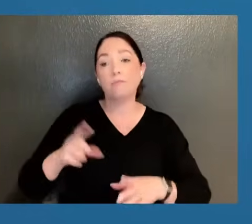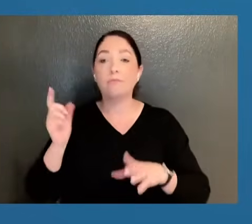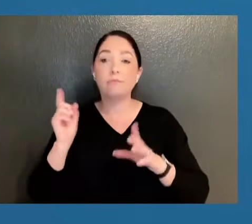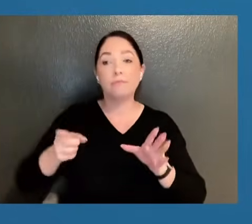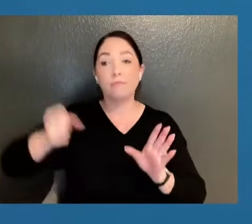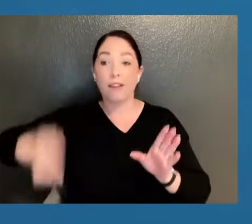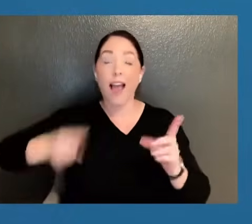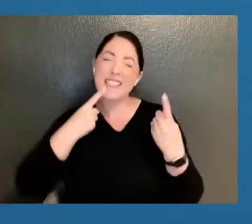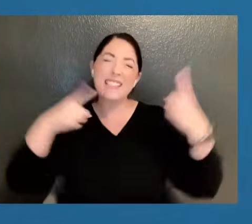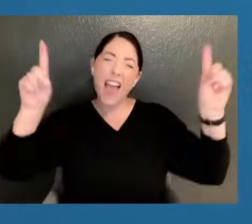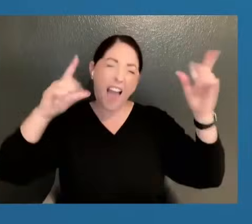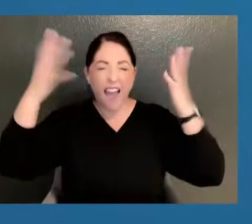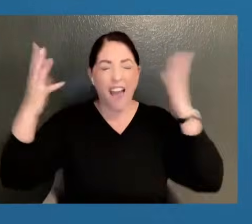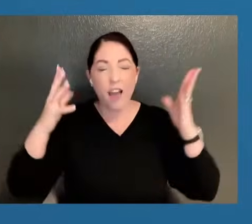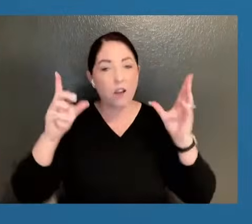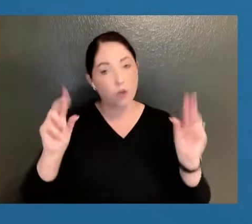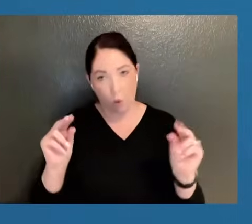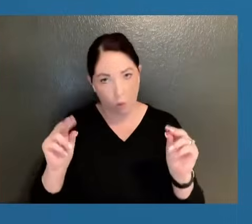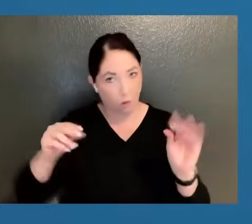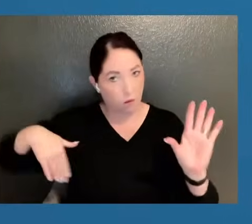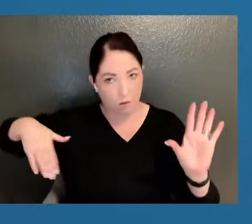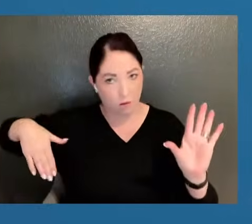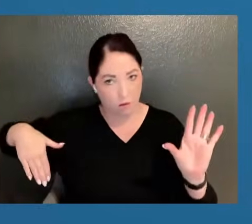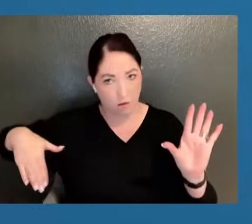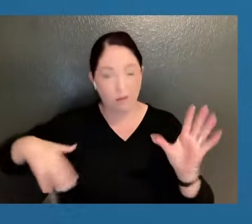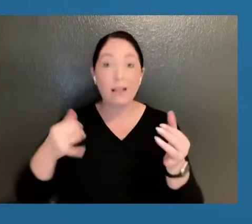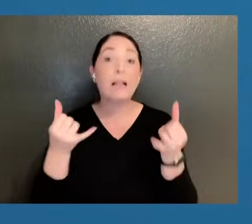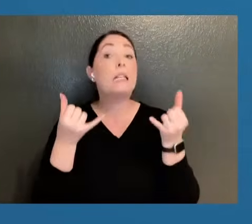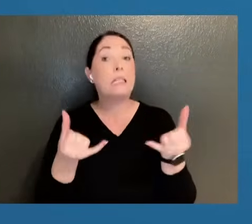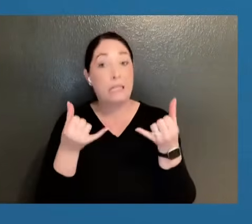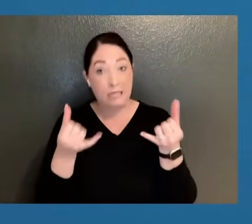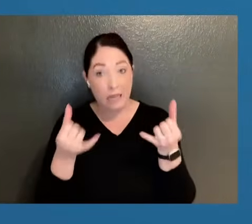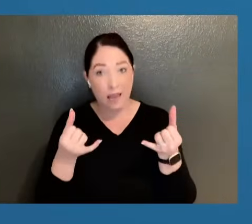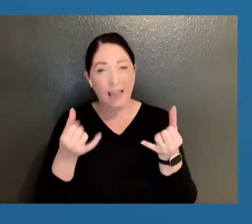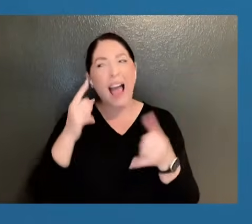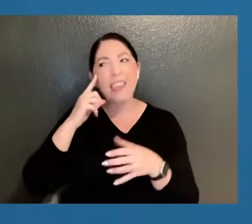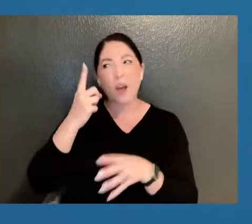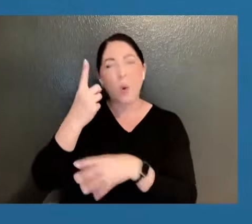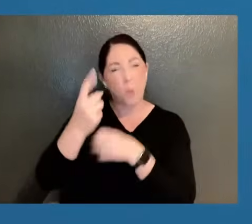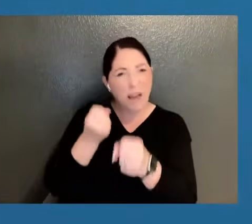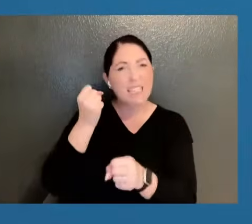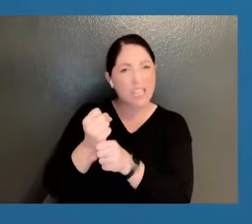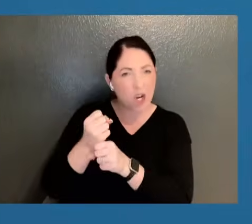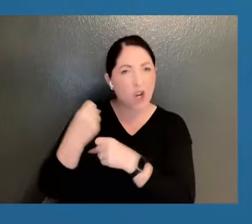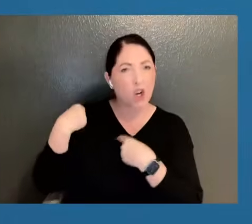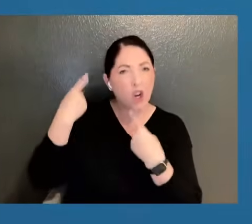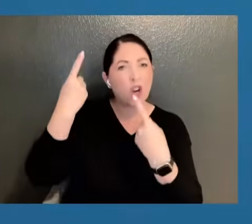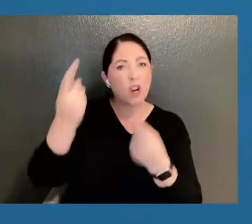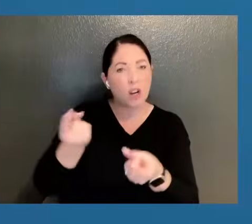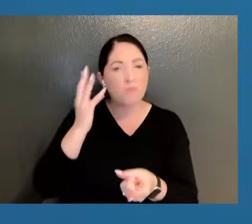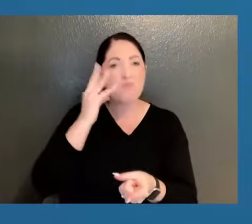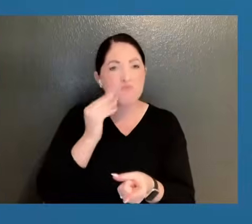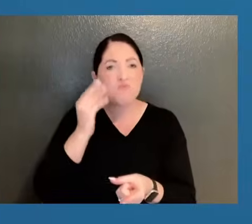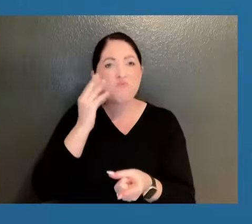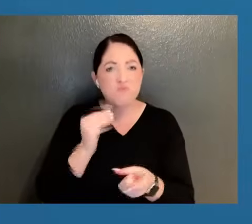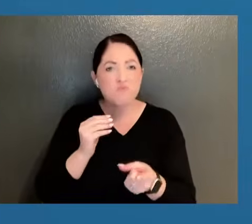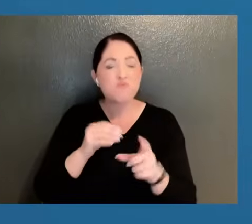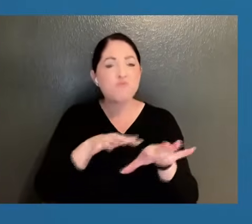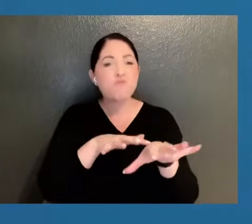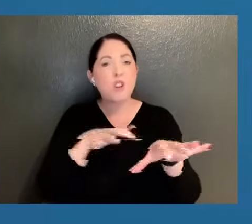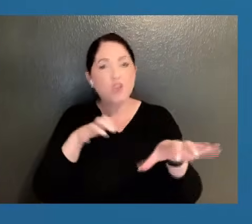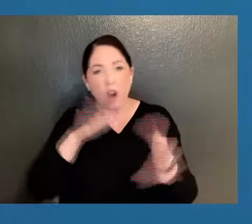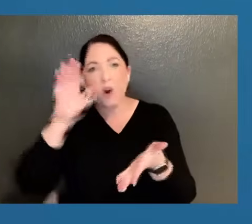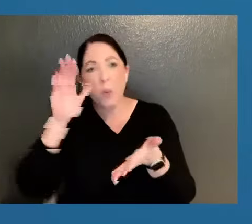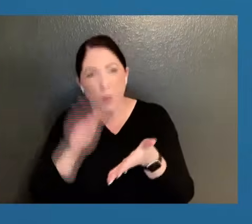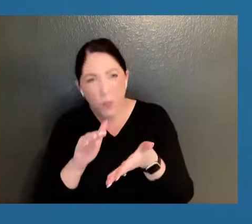because it hadn't been until now. Today I am, because I think 1 year of people's changing their behavior and their